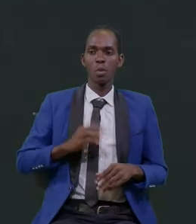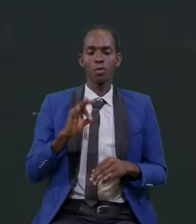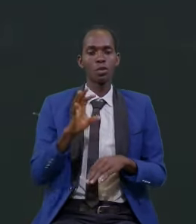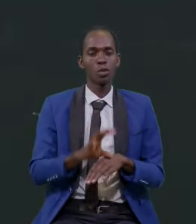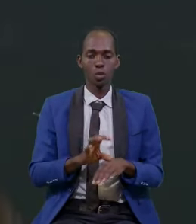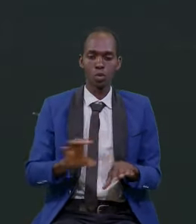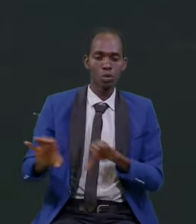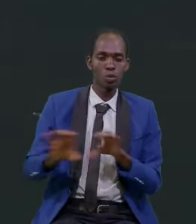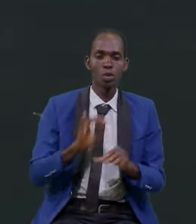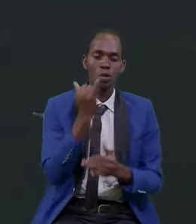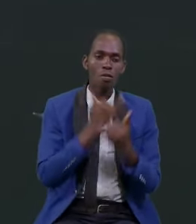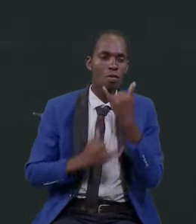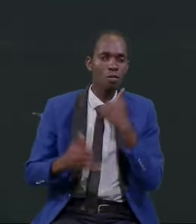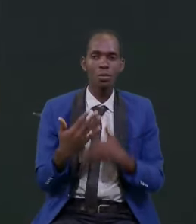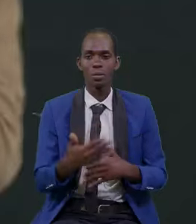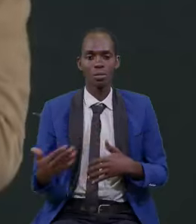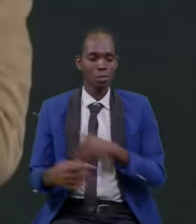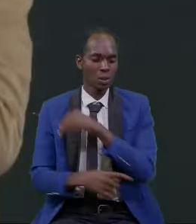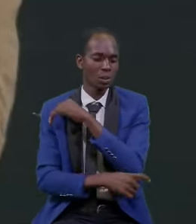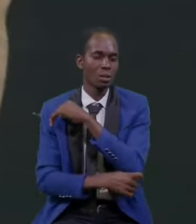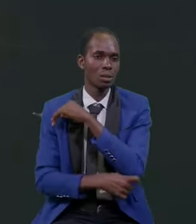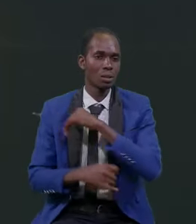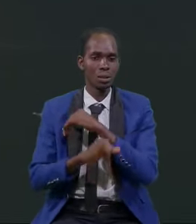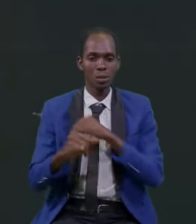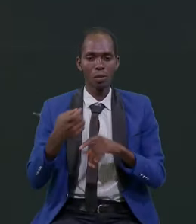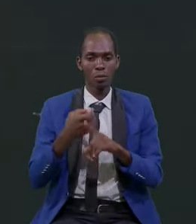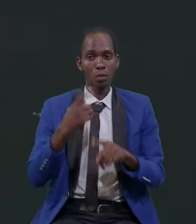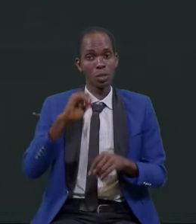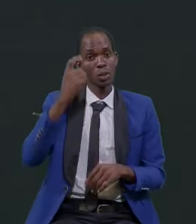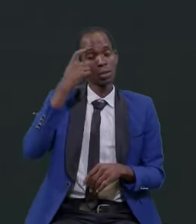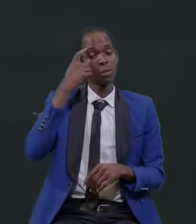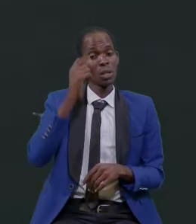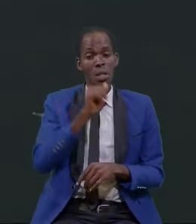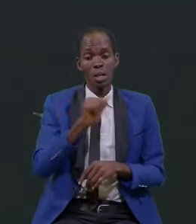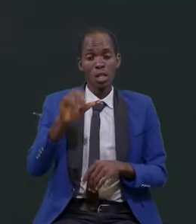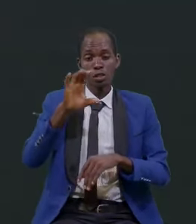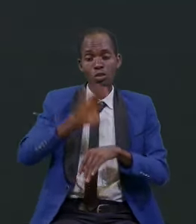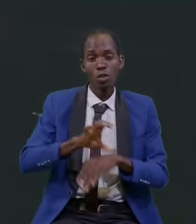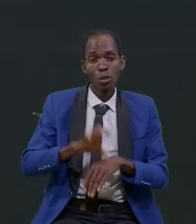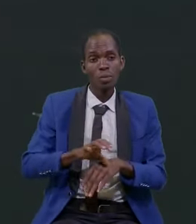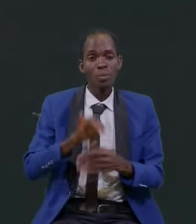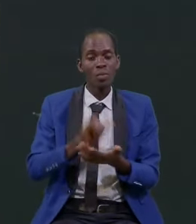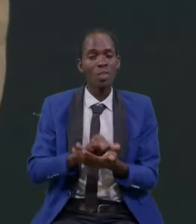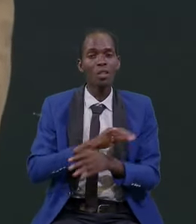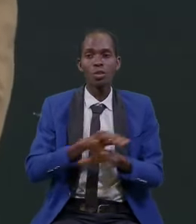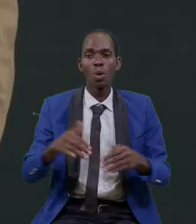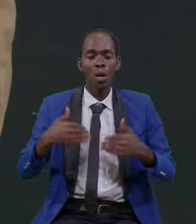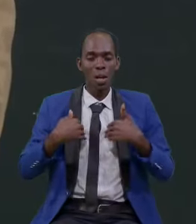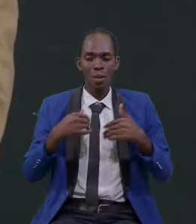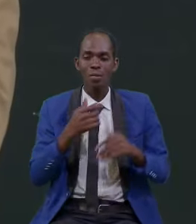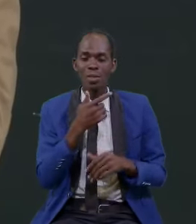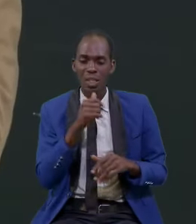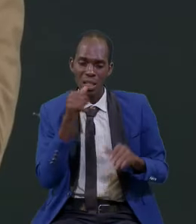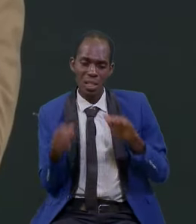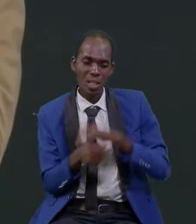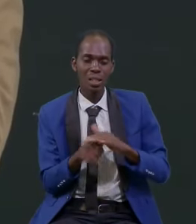atrocities, stealing from the government. A church that does not have hidden sin. Hidden